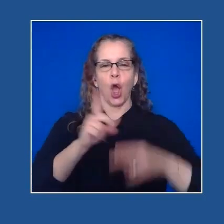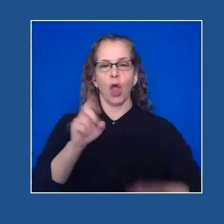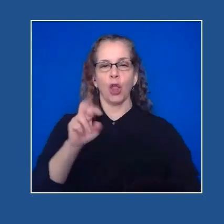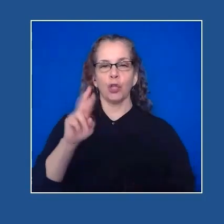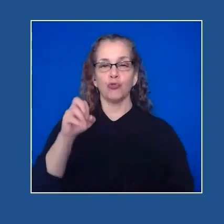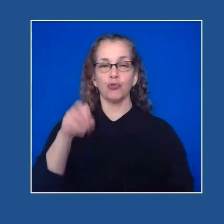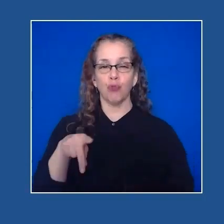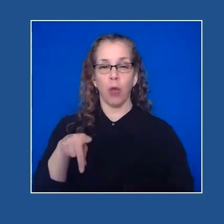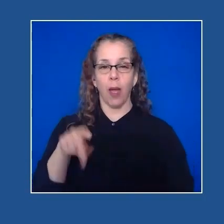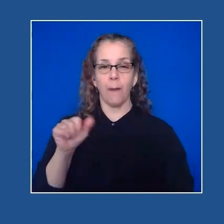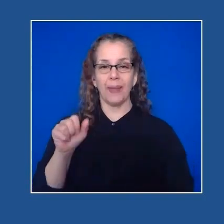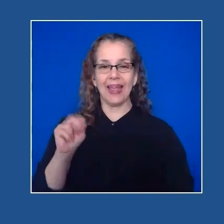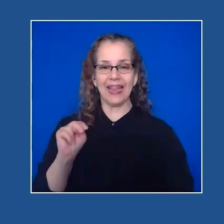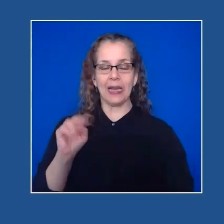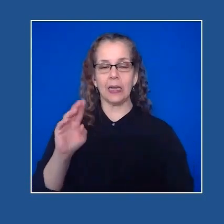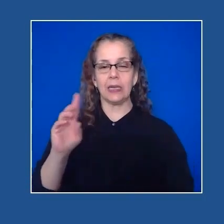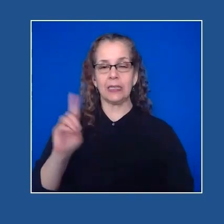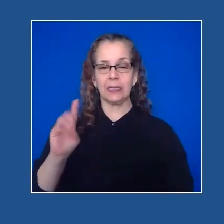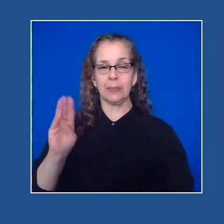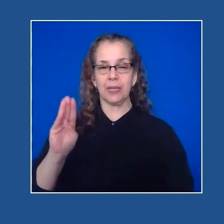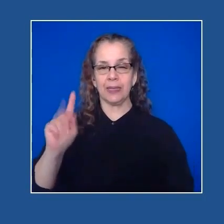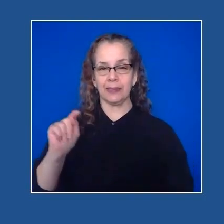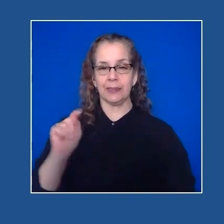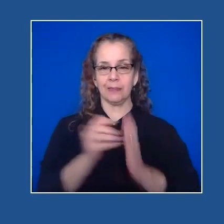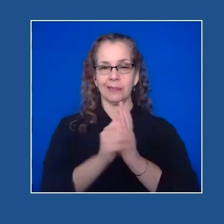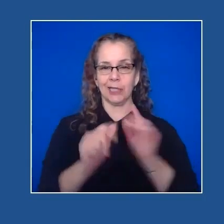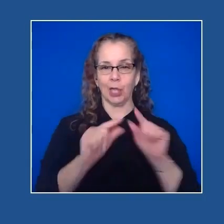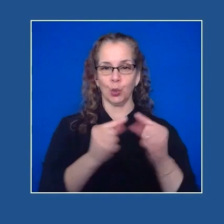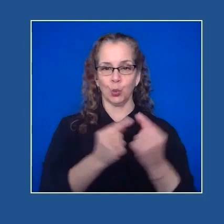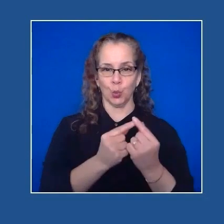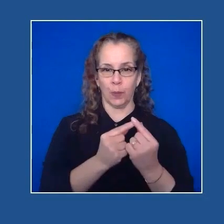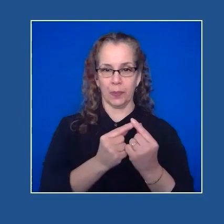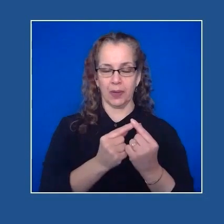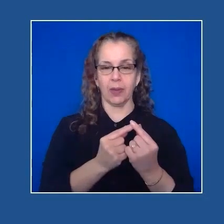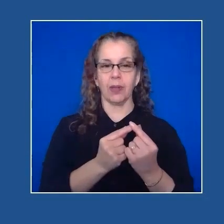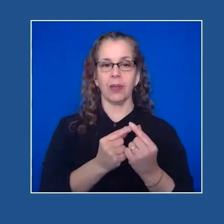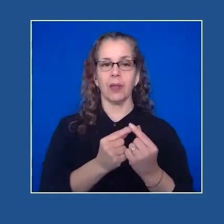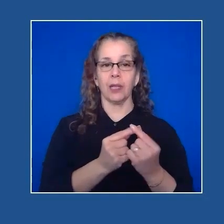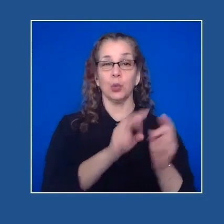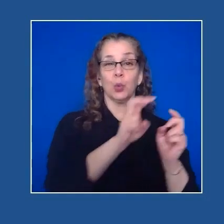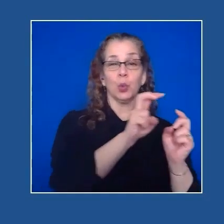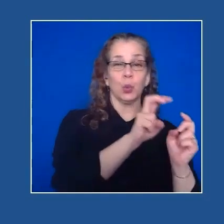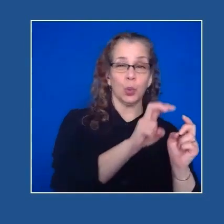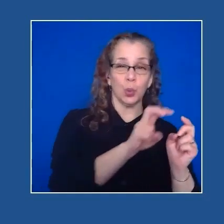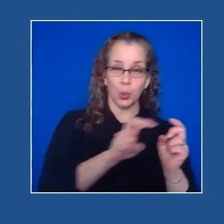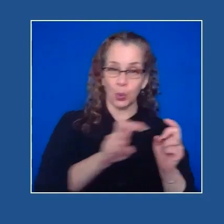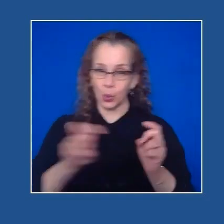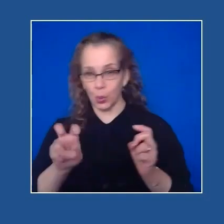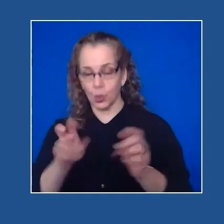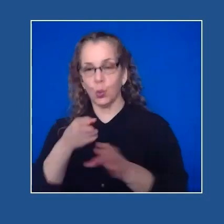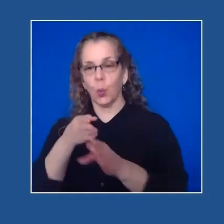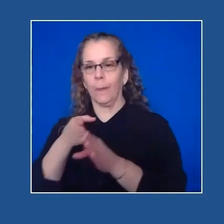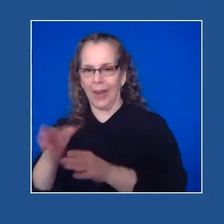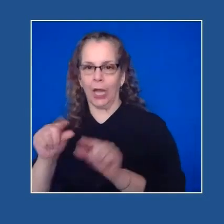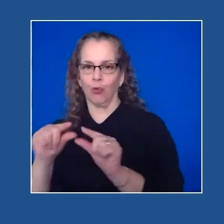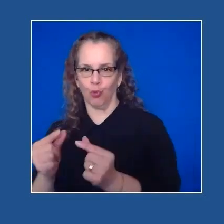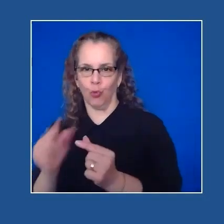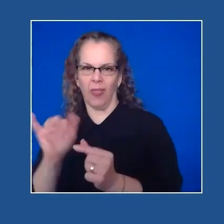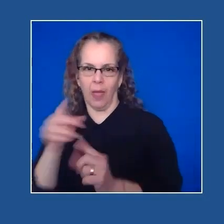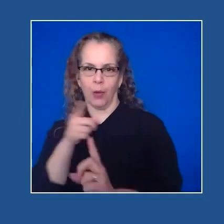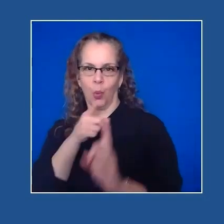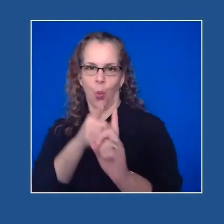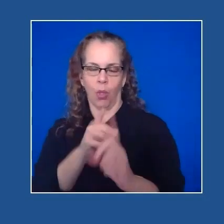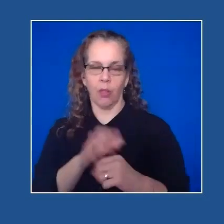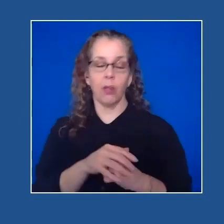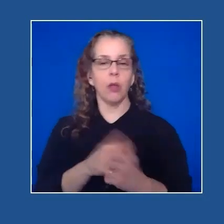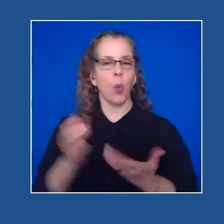facilitating referrals on to the main DBT Skills Group. We also collected some data as we did